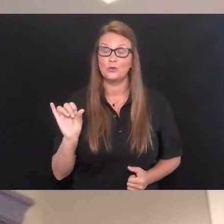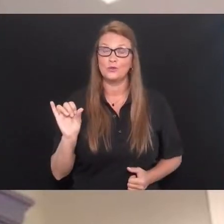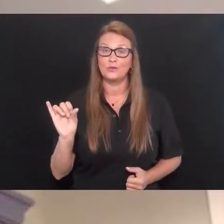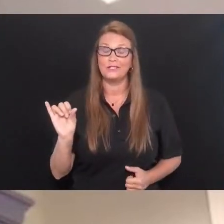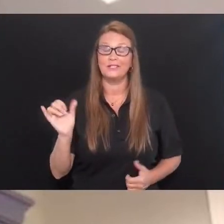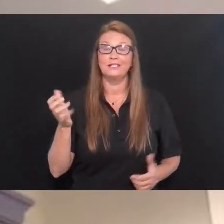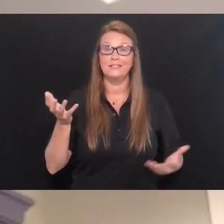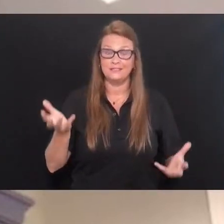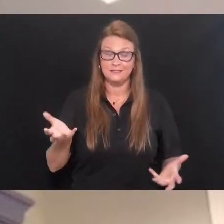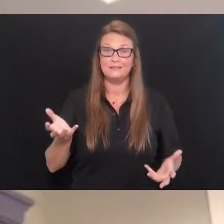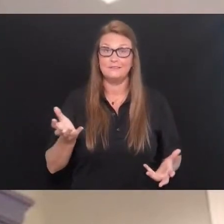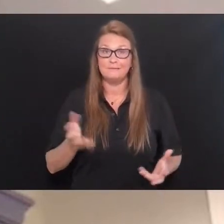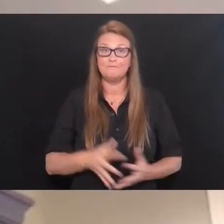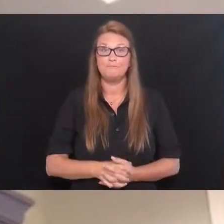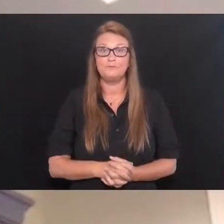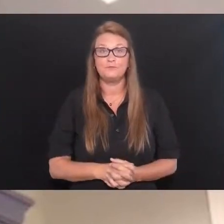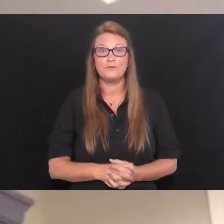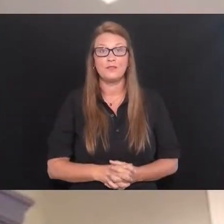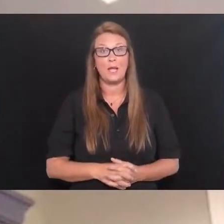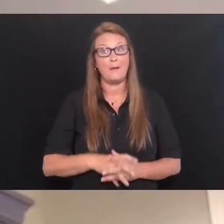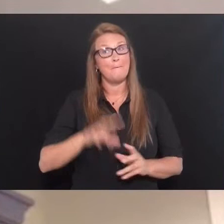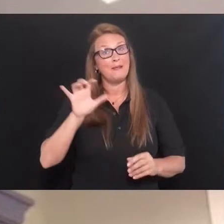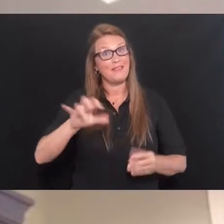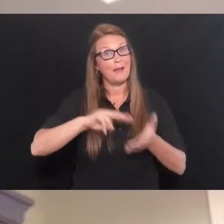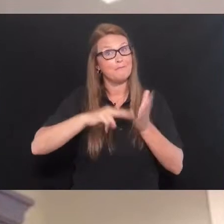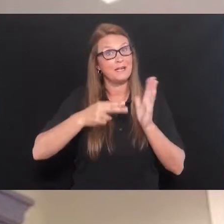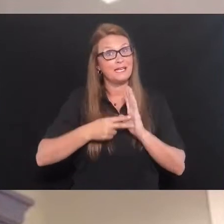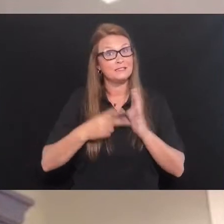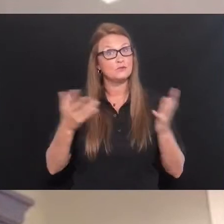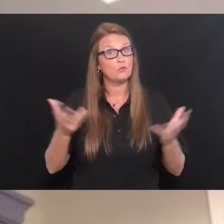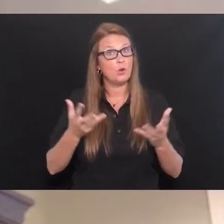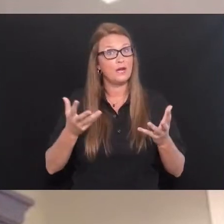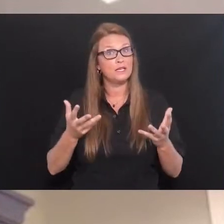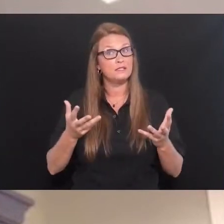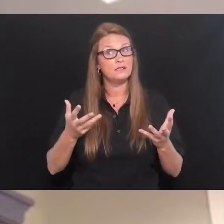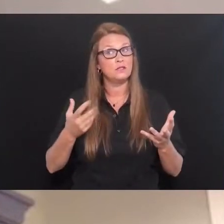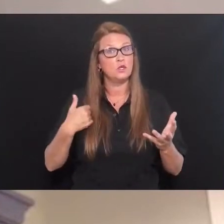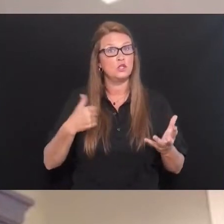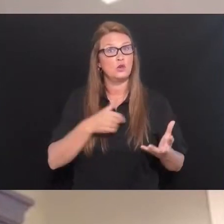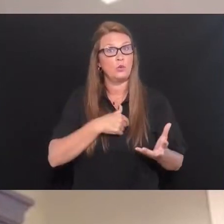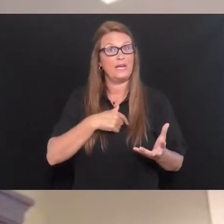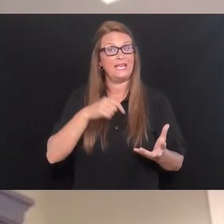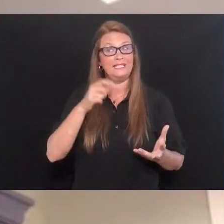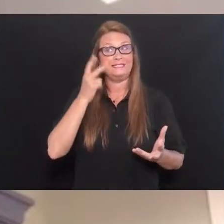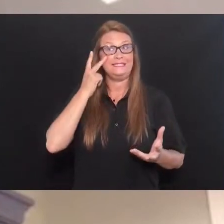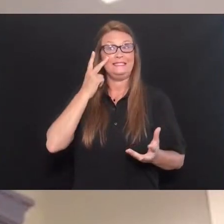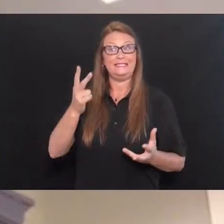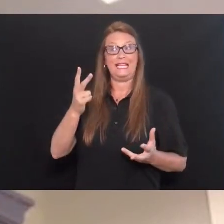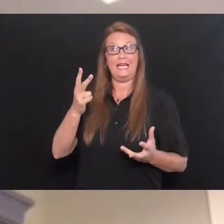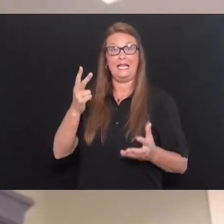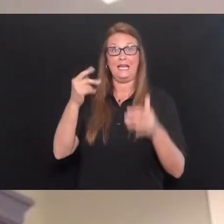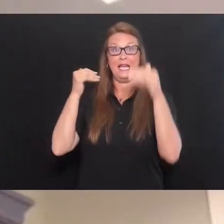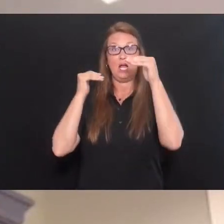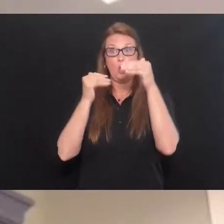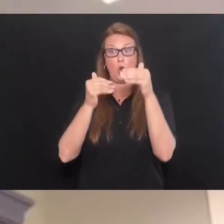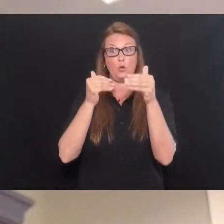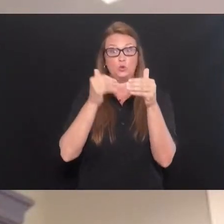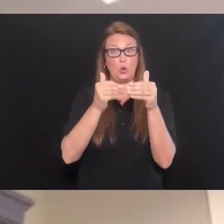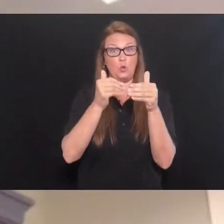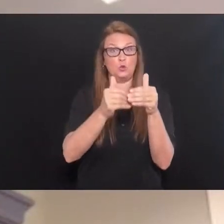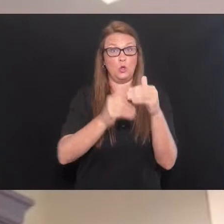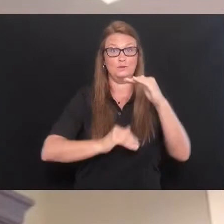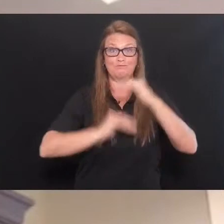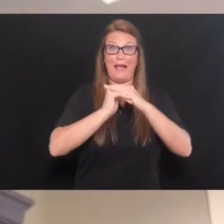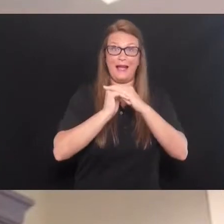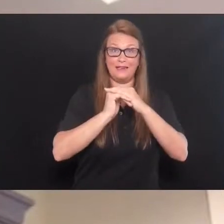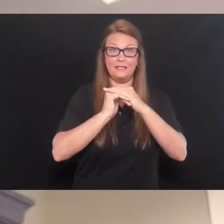people from other places. But that also points out, should we get to a capacity point, which we are close to,